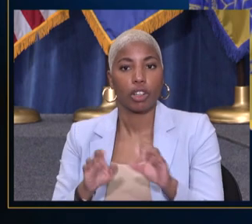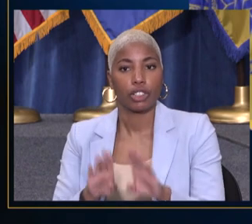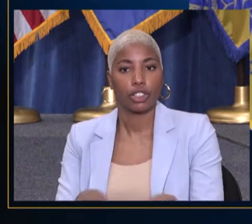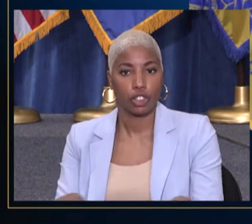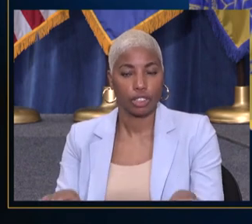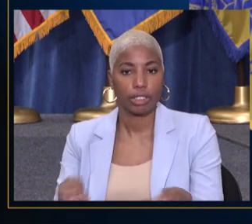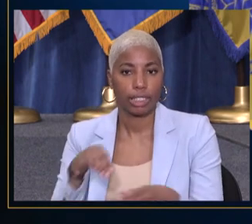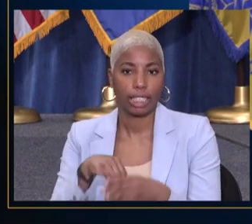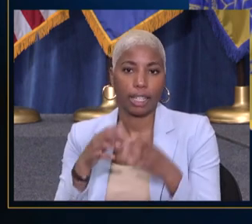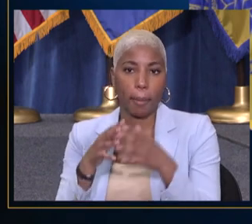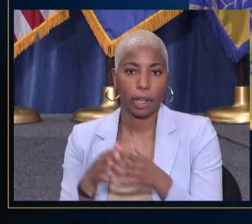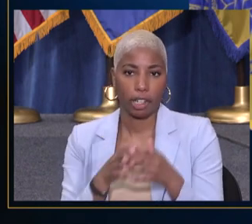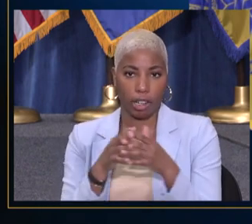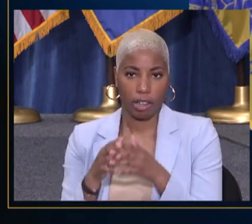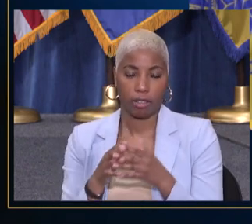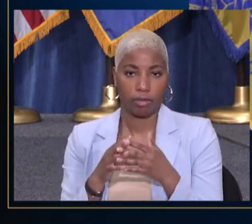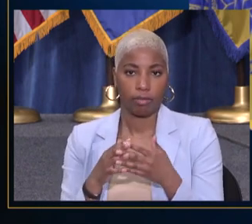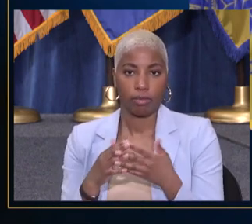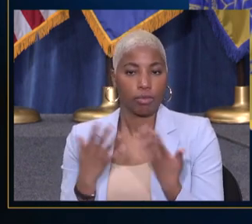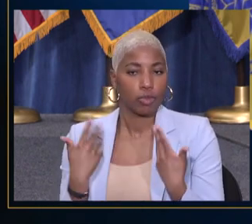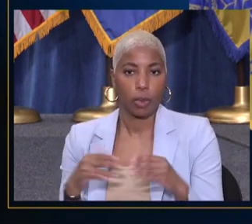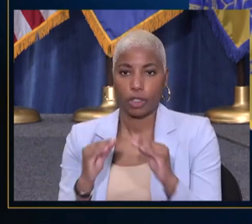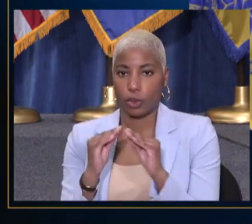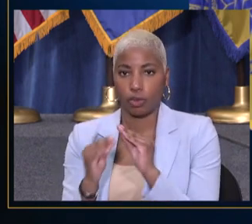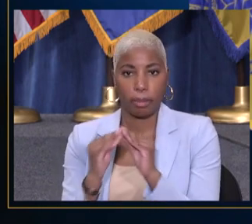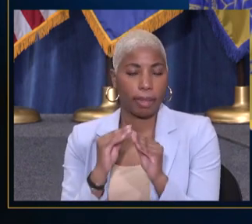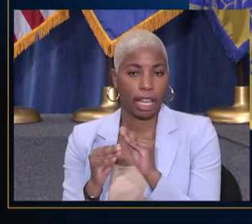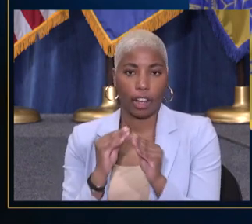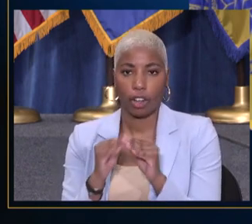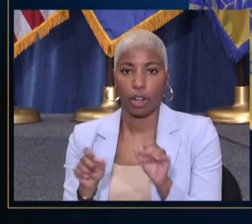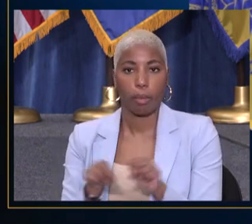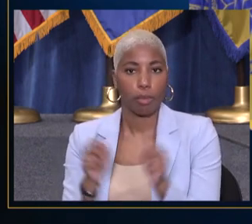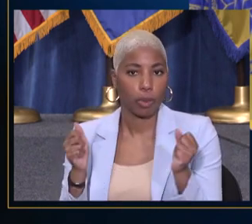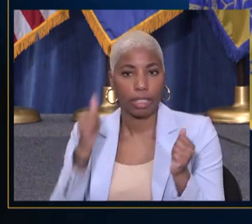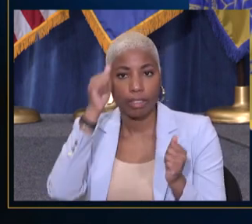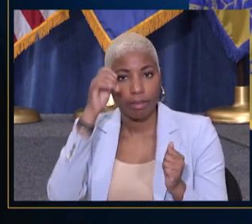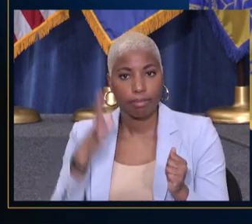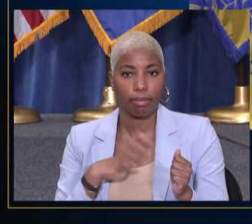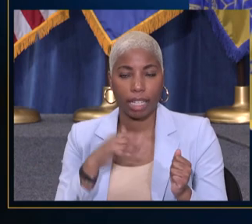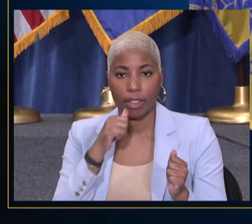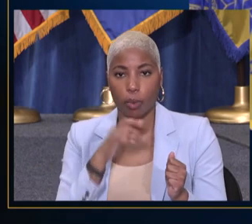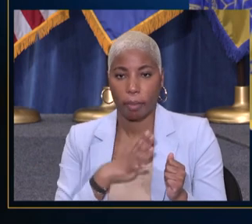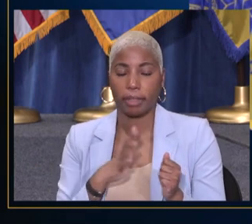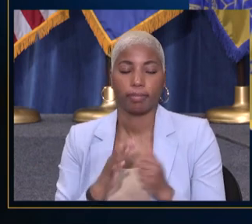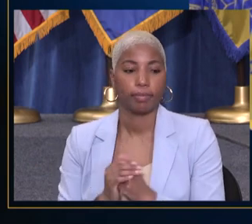children in America, because we don't want to have to repair broken men and women.